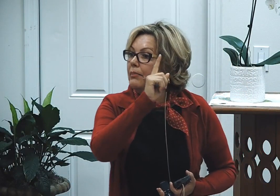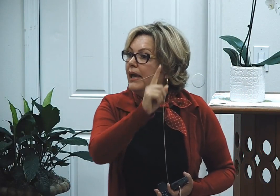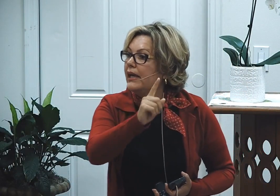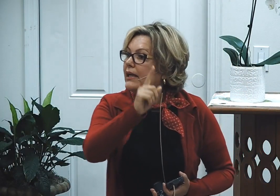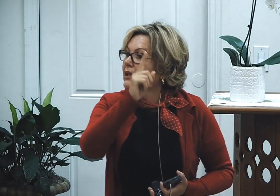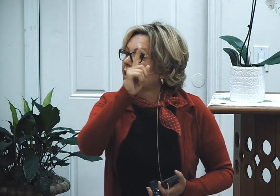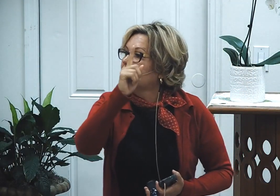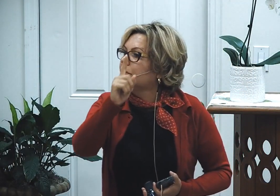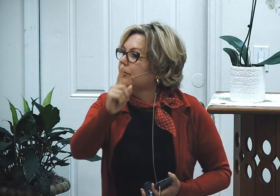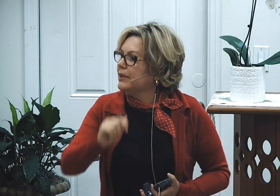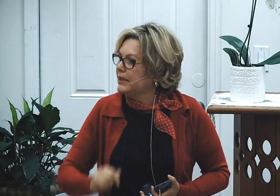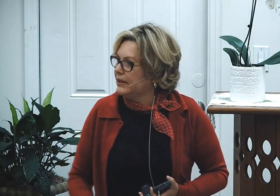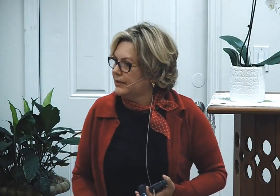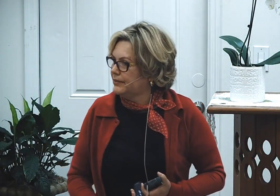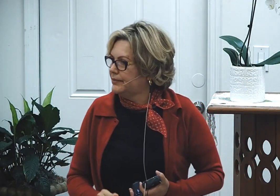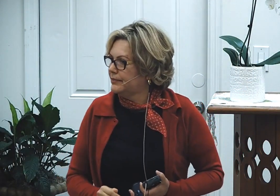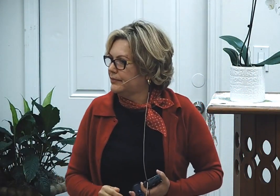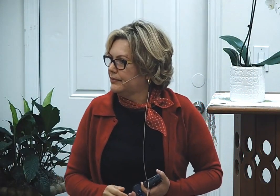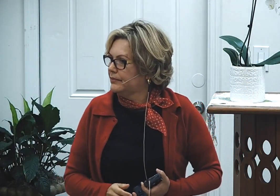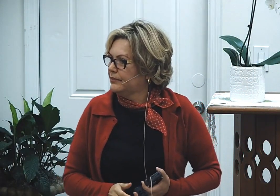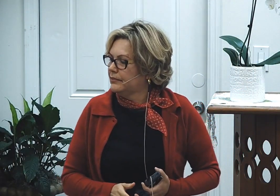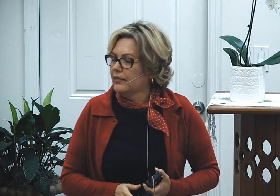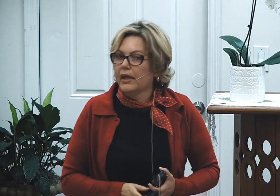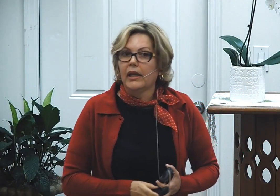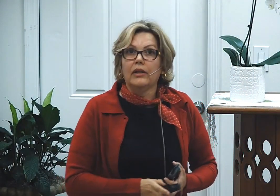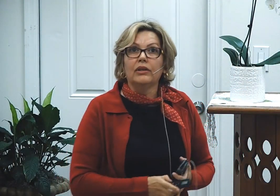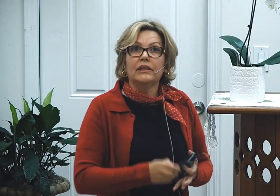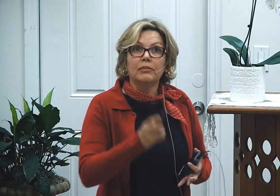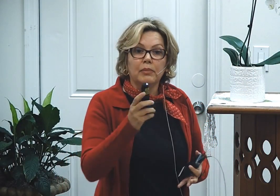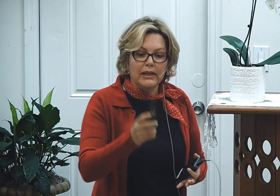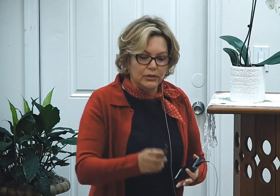oh, this is the first sign, the first trumpet.